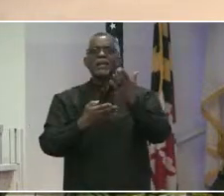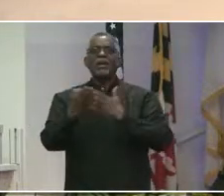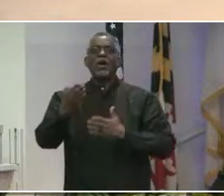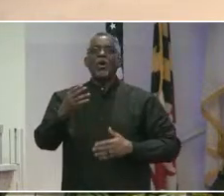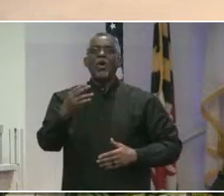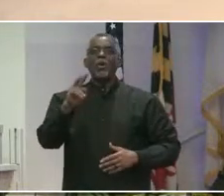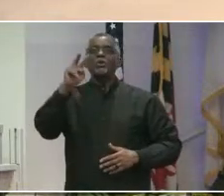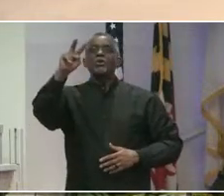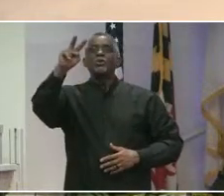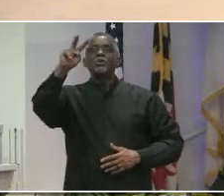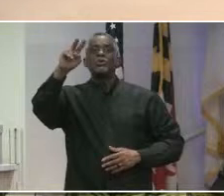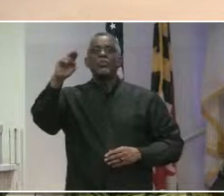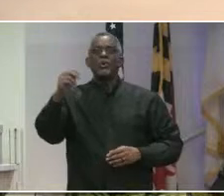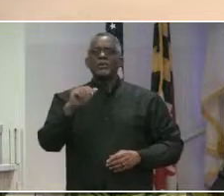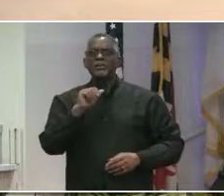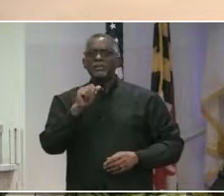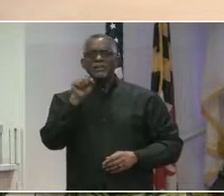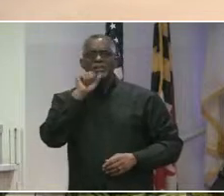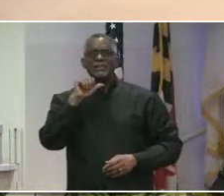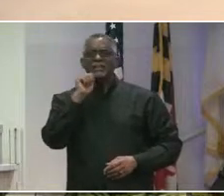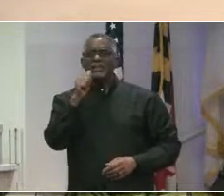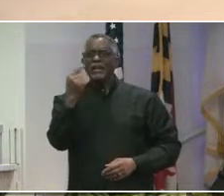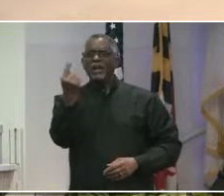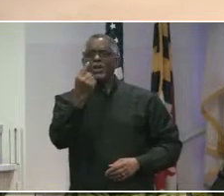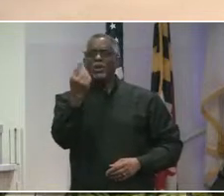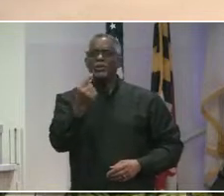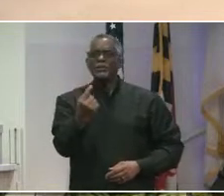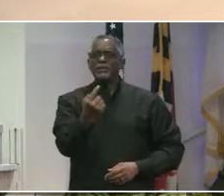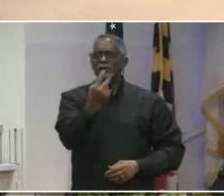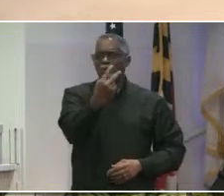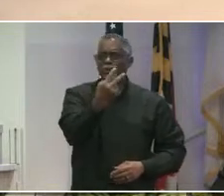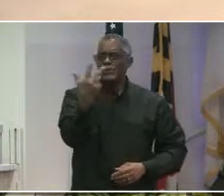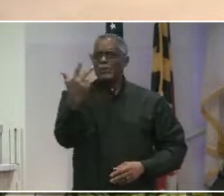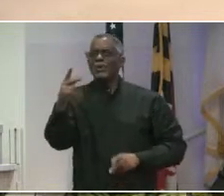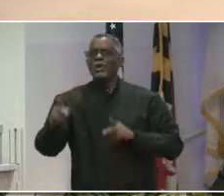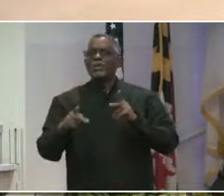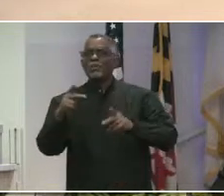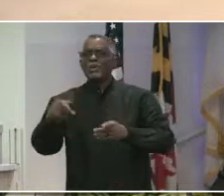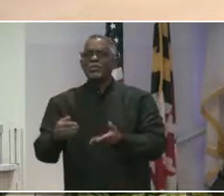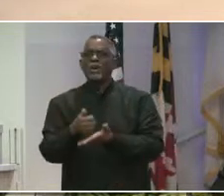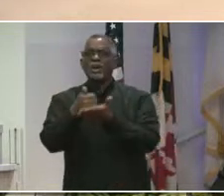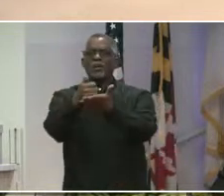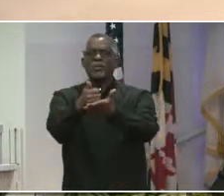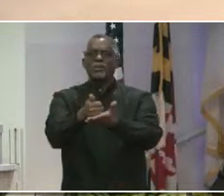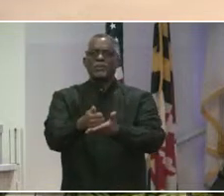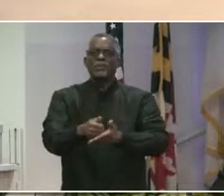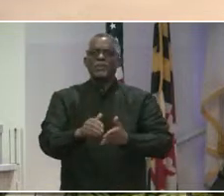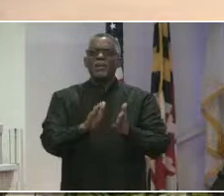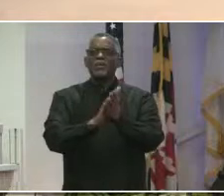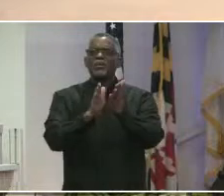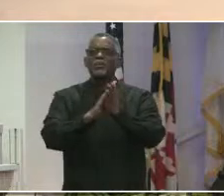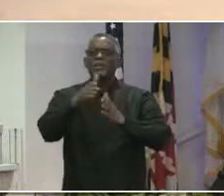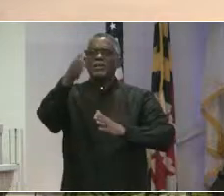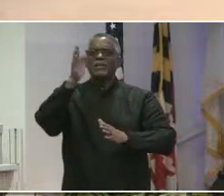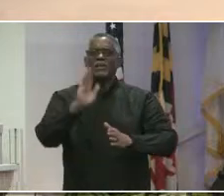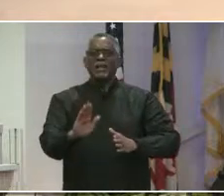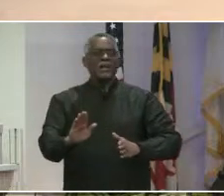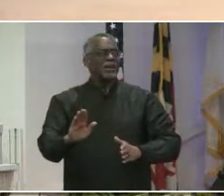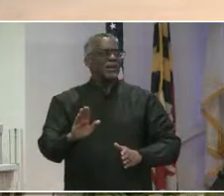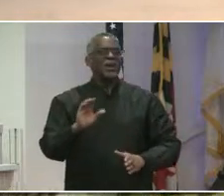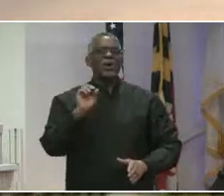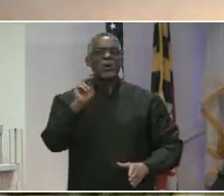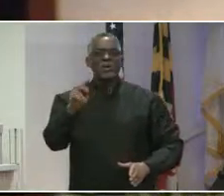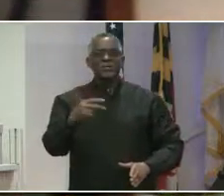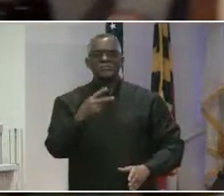stand up. Oh, no, she ain't on solo duty. She got two or three people helping her. Give them a hand clap of praise.